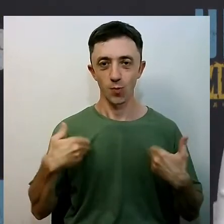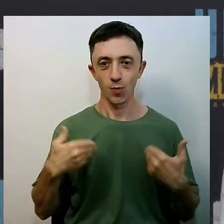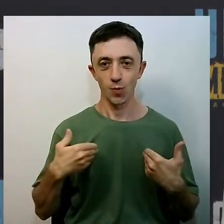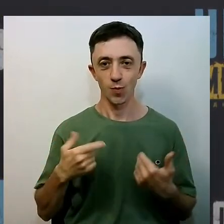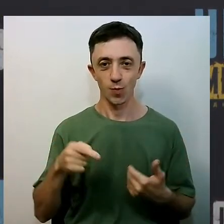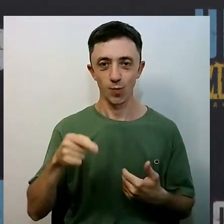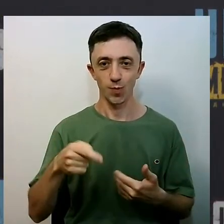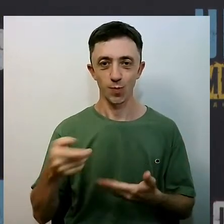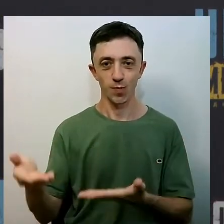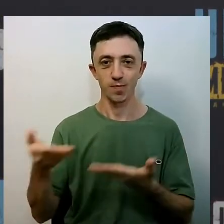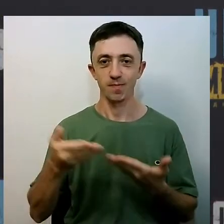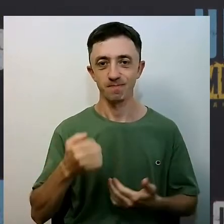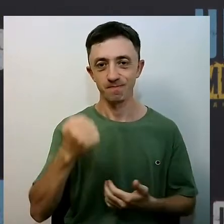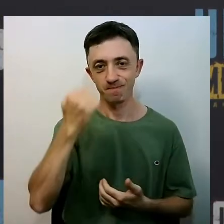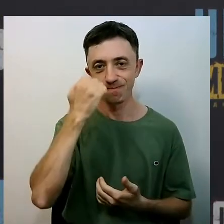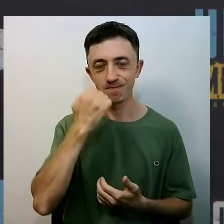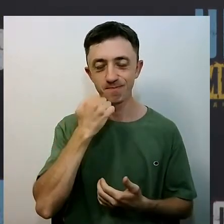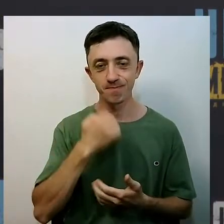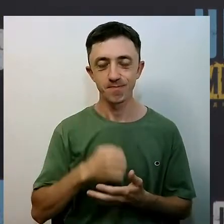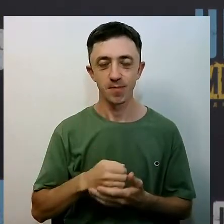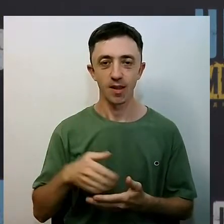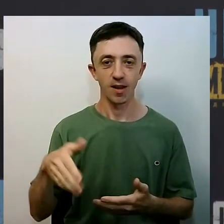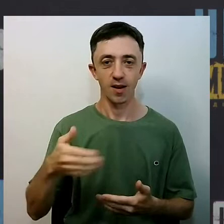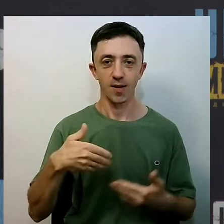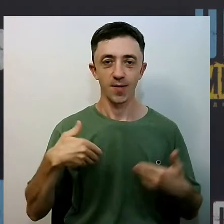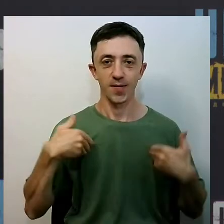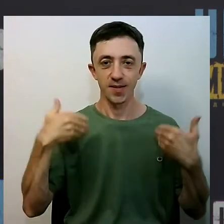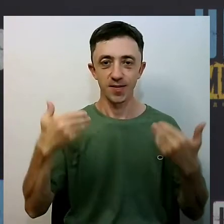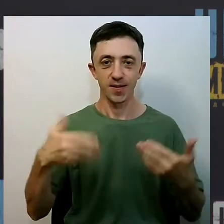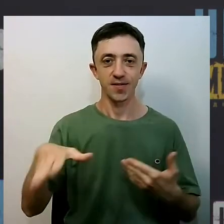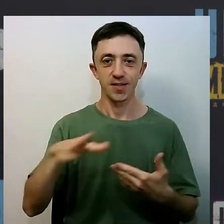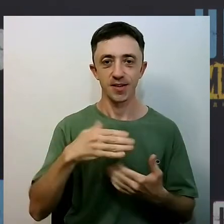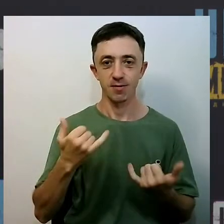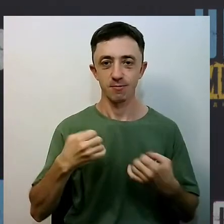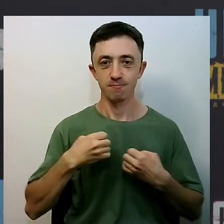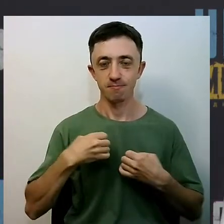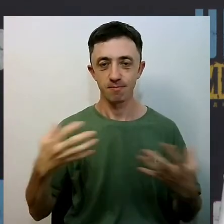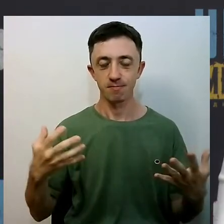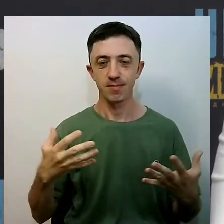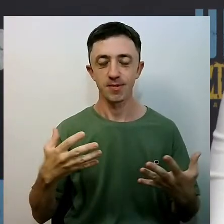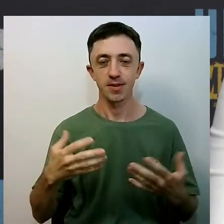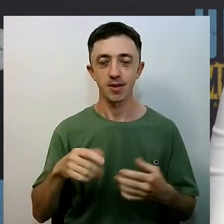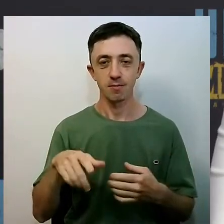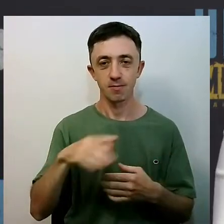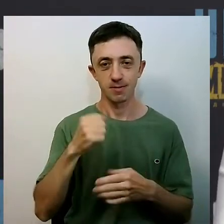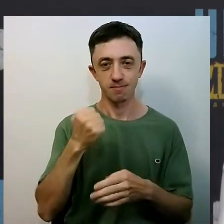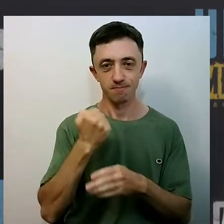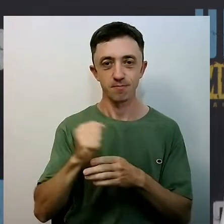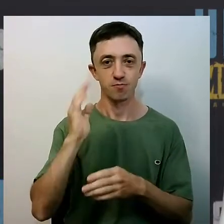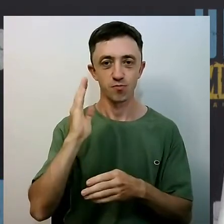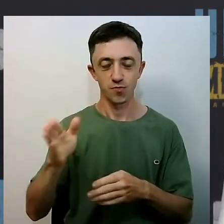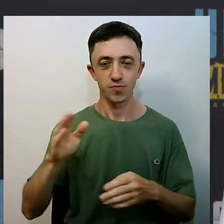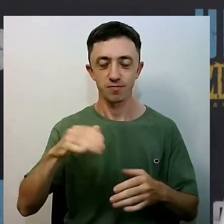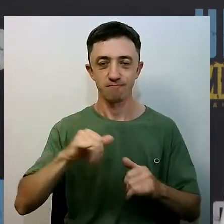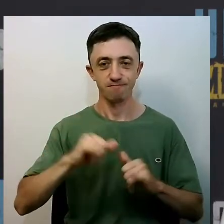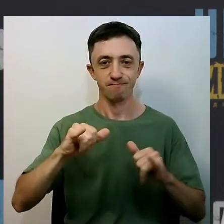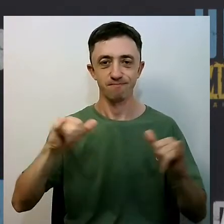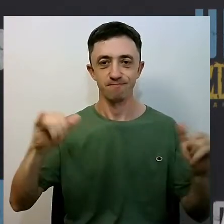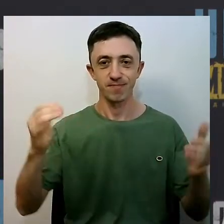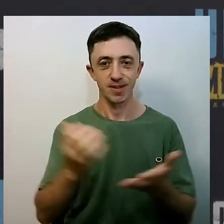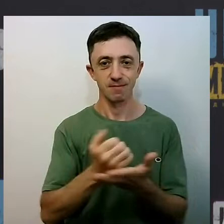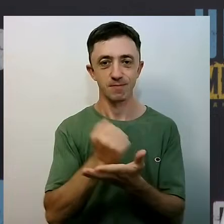it? Good afternoon. Thank you very much for the invitation, and I would like to congratulate everyone on